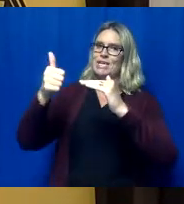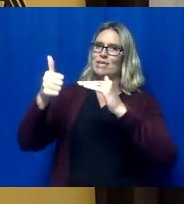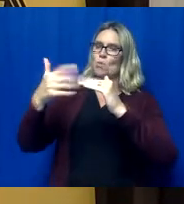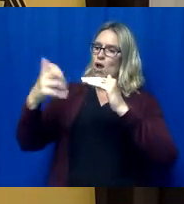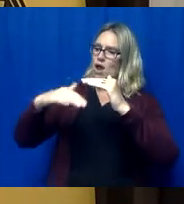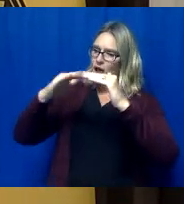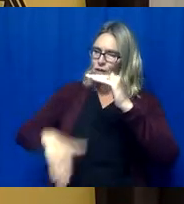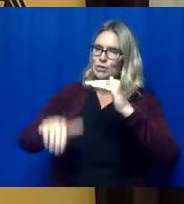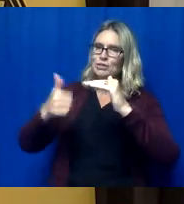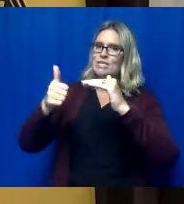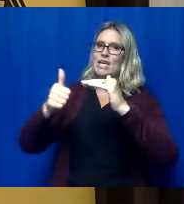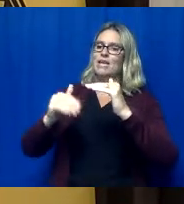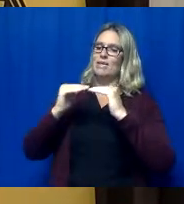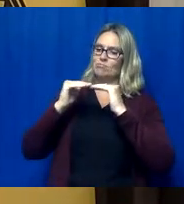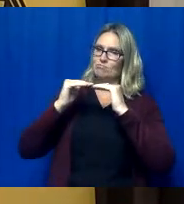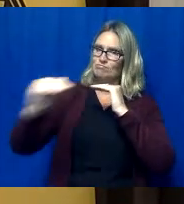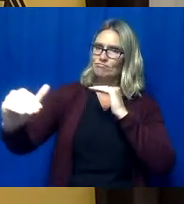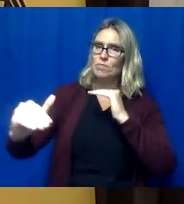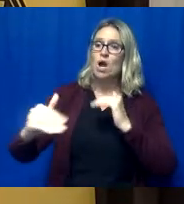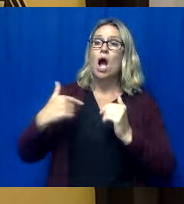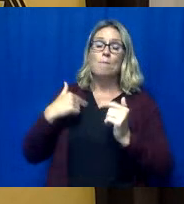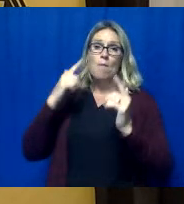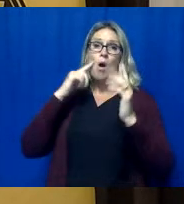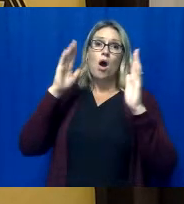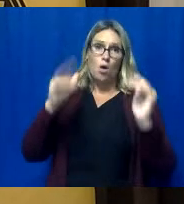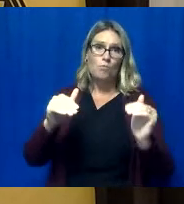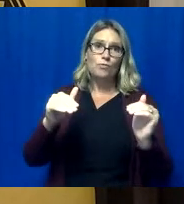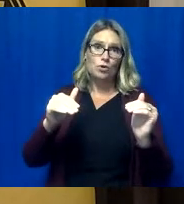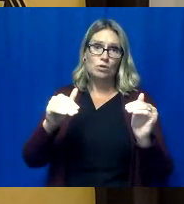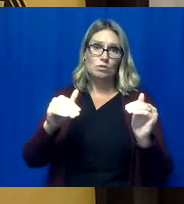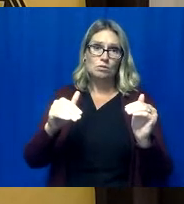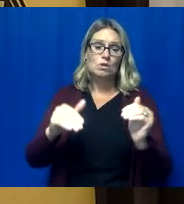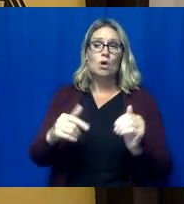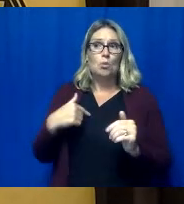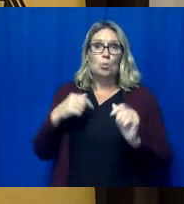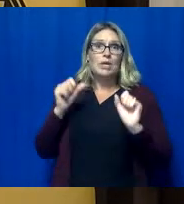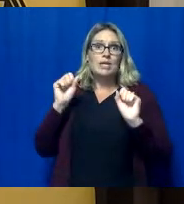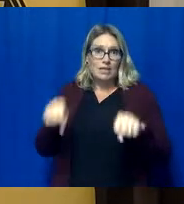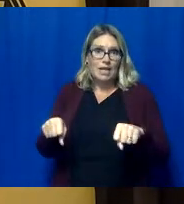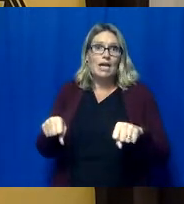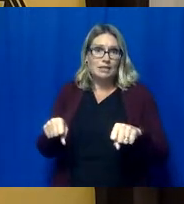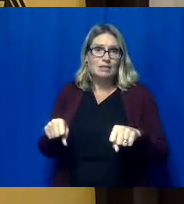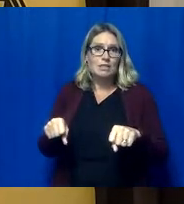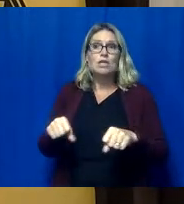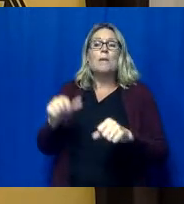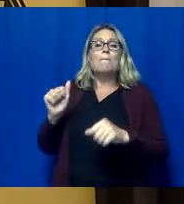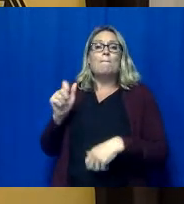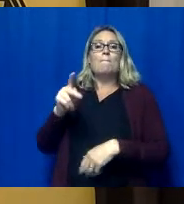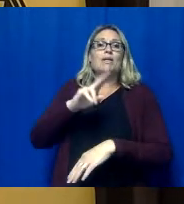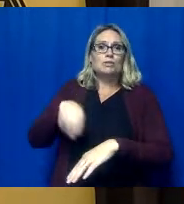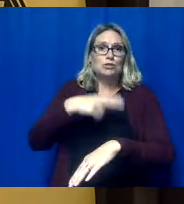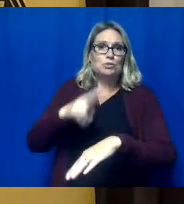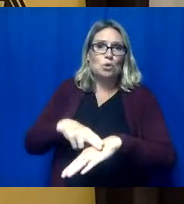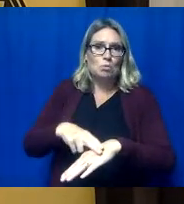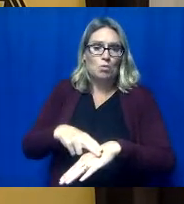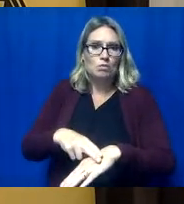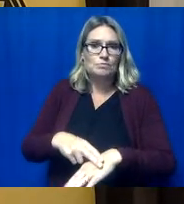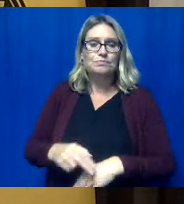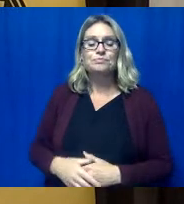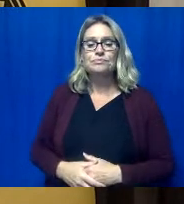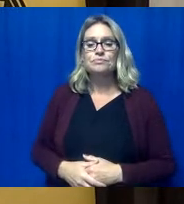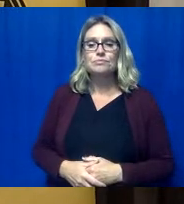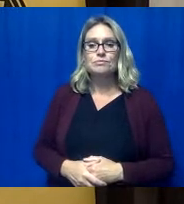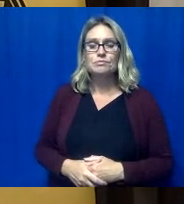I'm hopeful that we would be able to get back to our normality, more so than what we're introducing today.